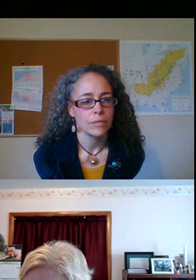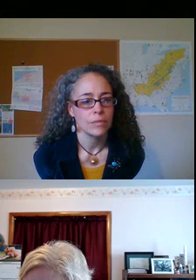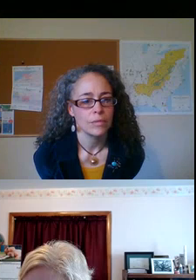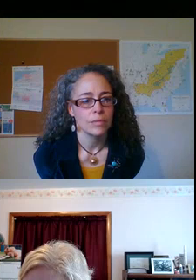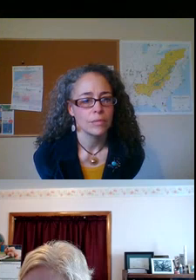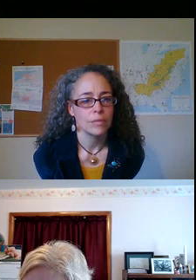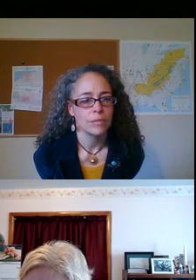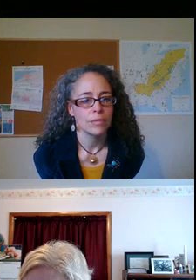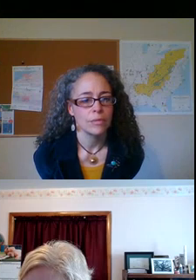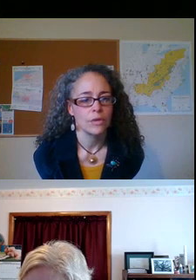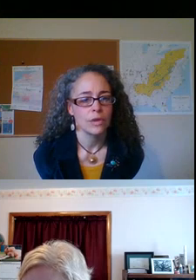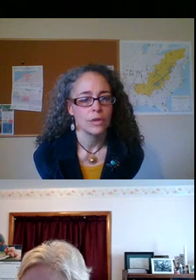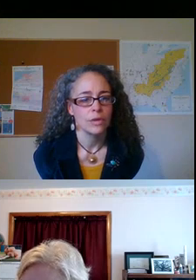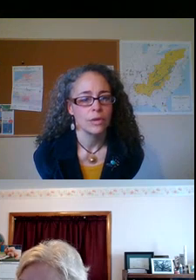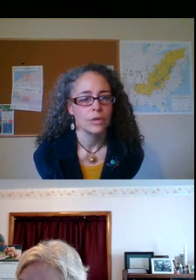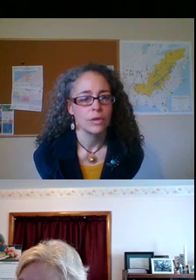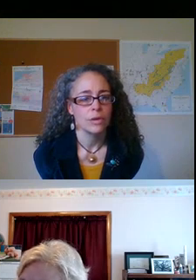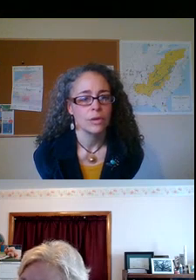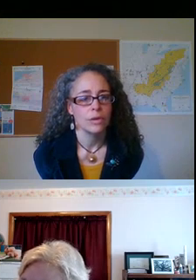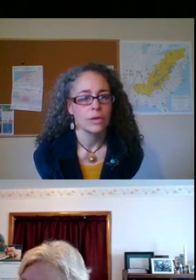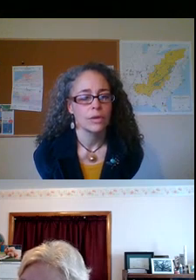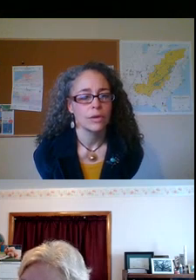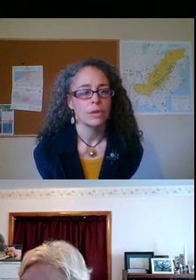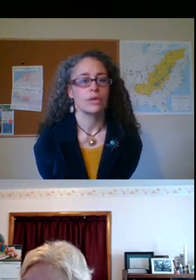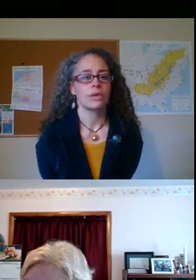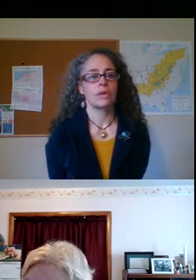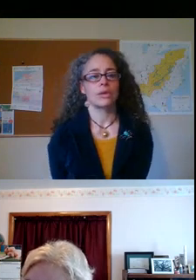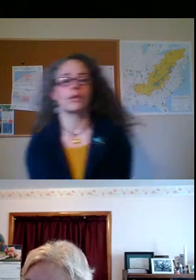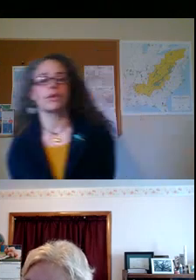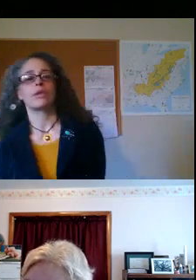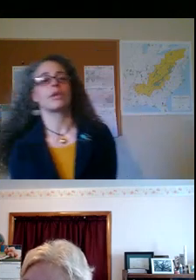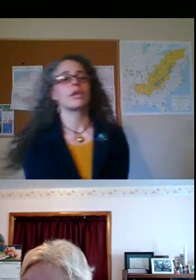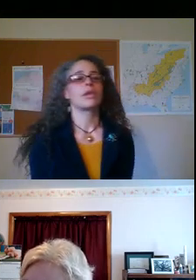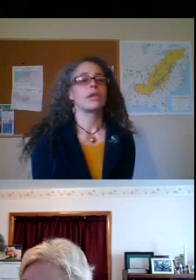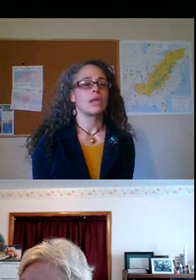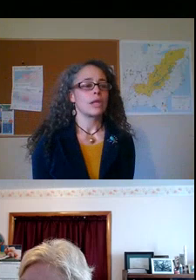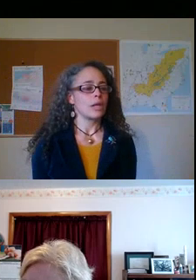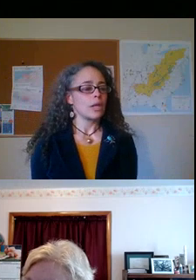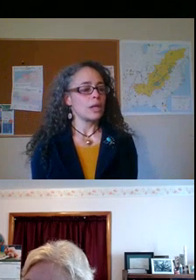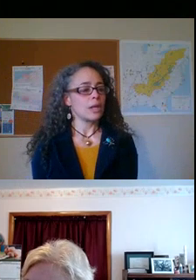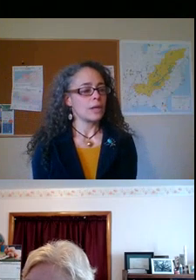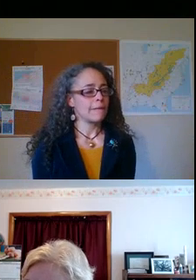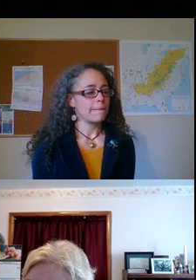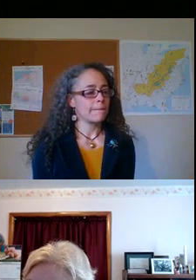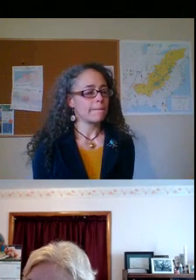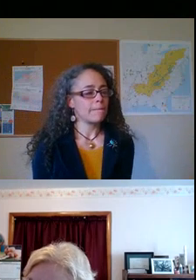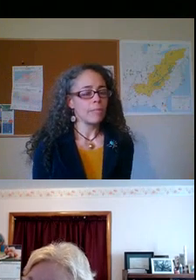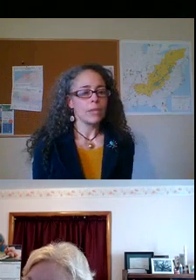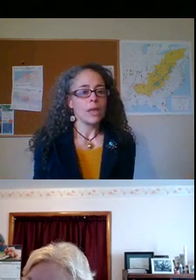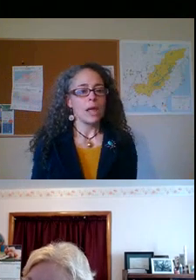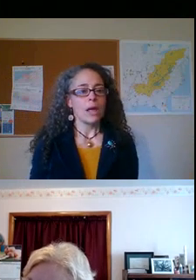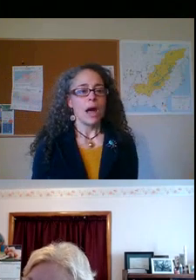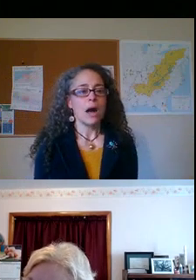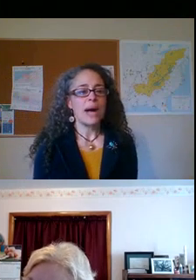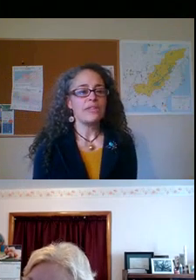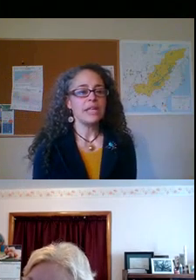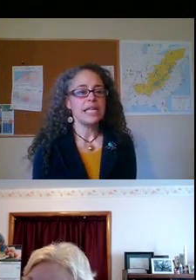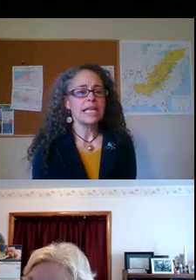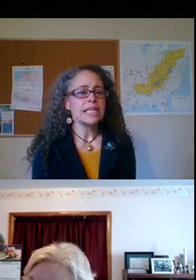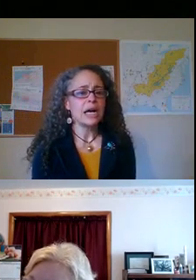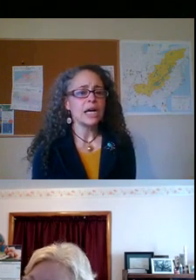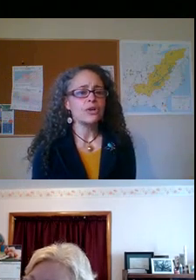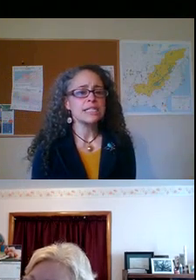is working with also New York State Department of Environmental Conservation? I've done a lot with them.